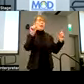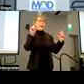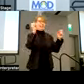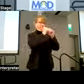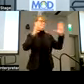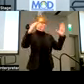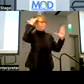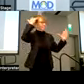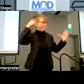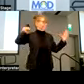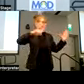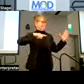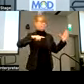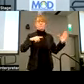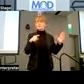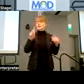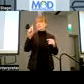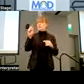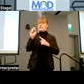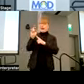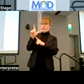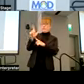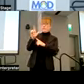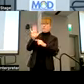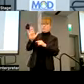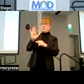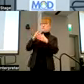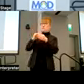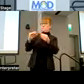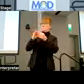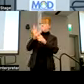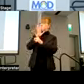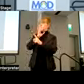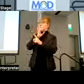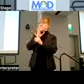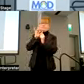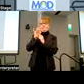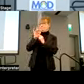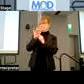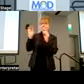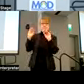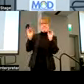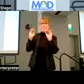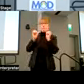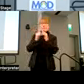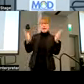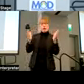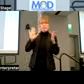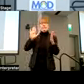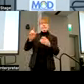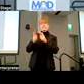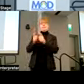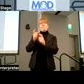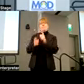Daniel, when we talk about having a voice, Daniel would not have a voice without his adaptive communication device.